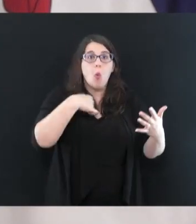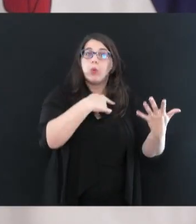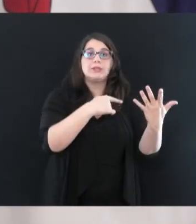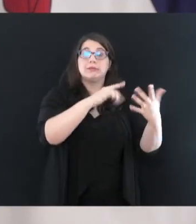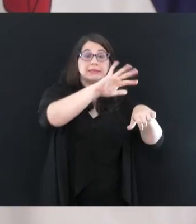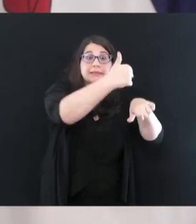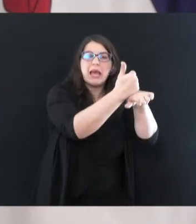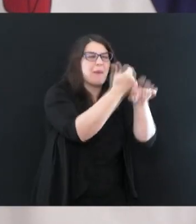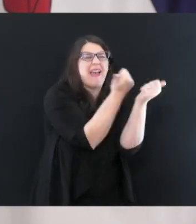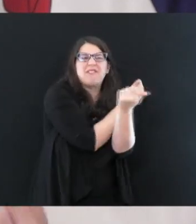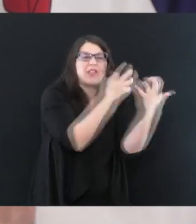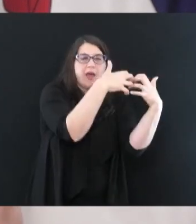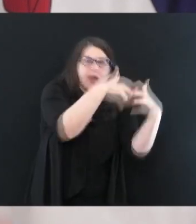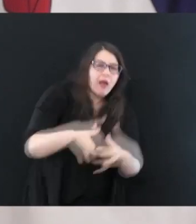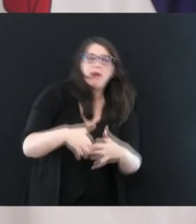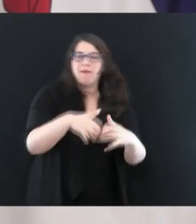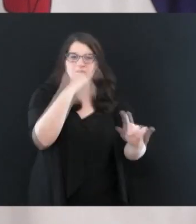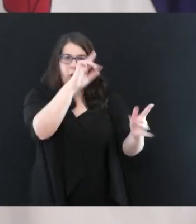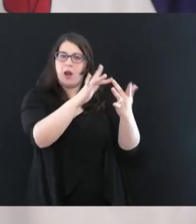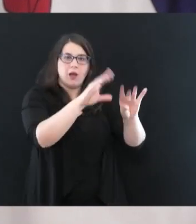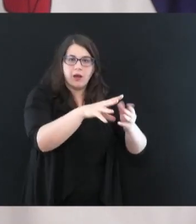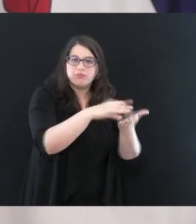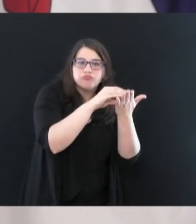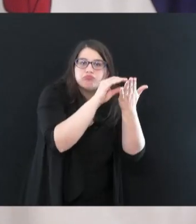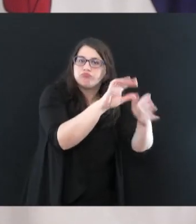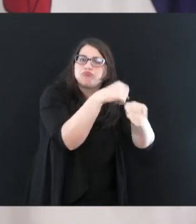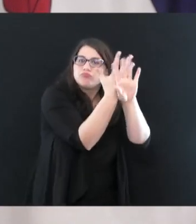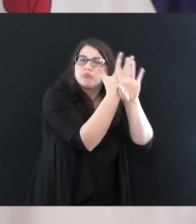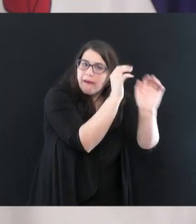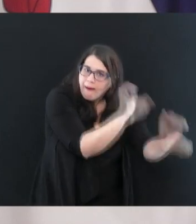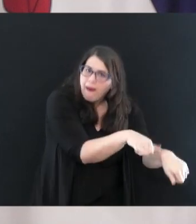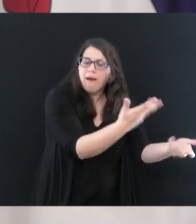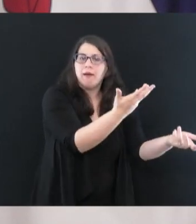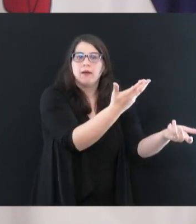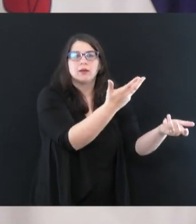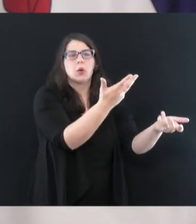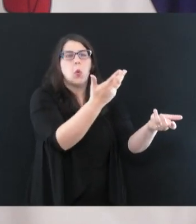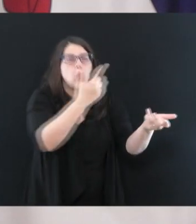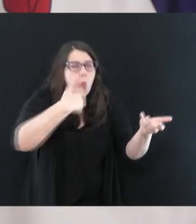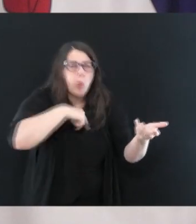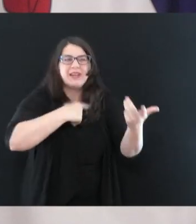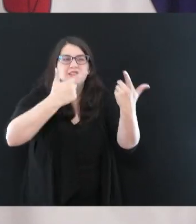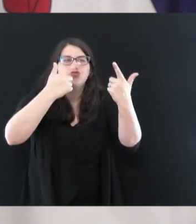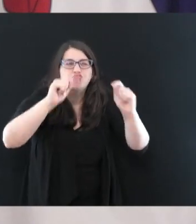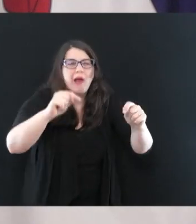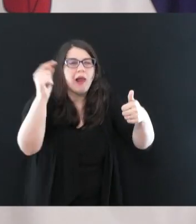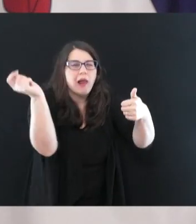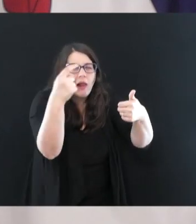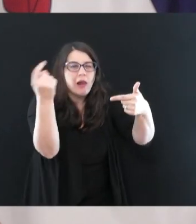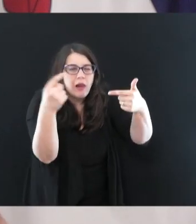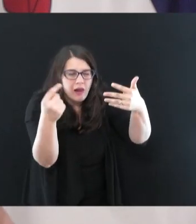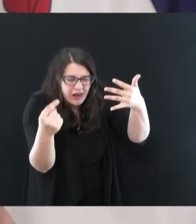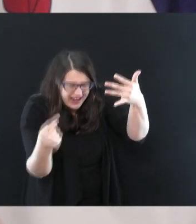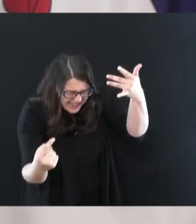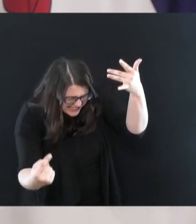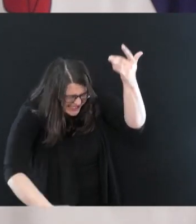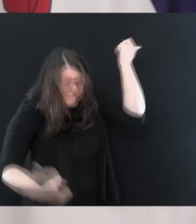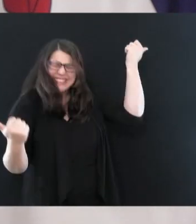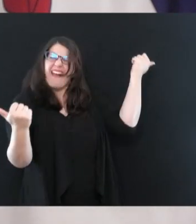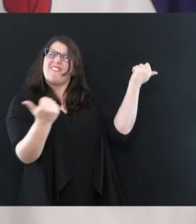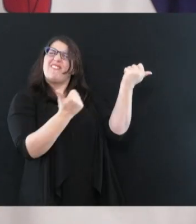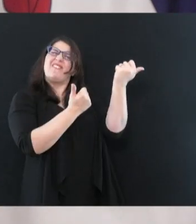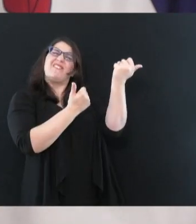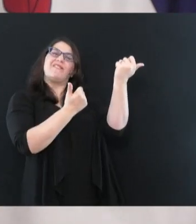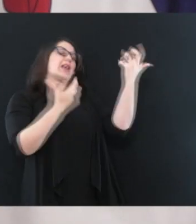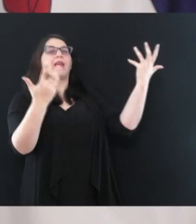online. We are doing every single thing that we know